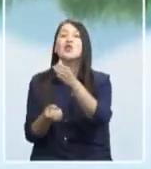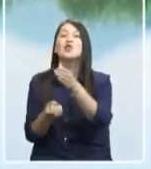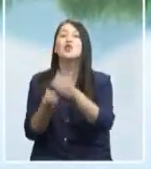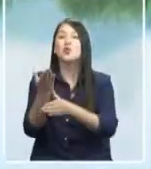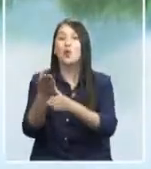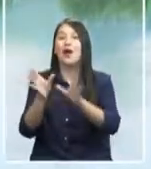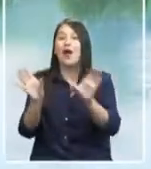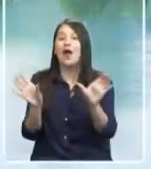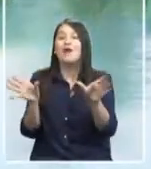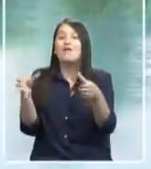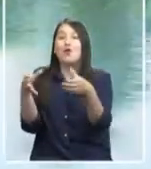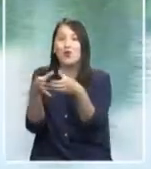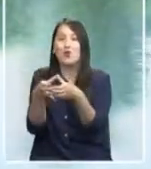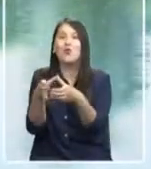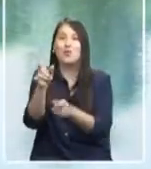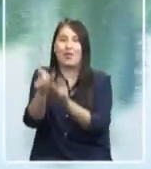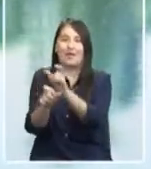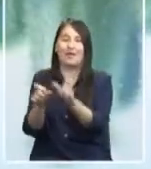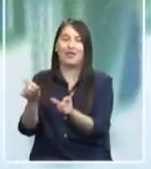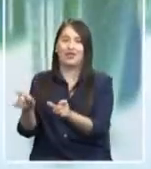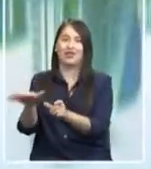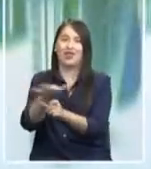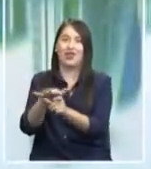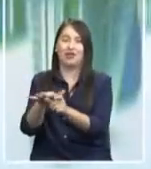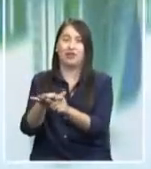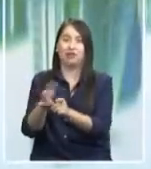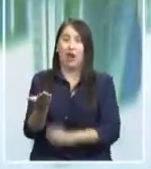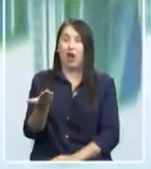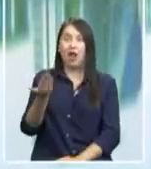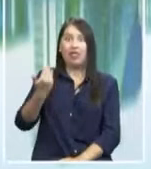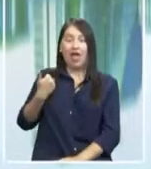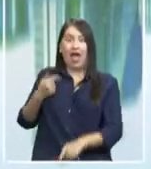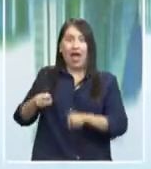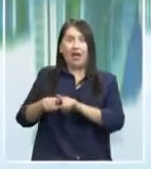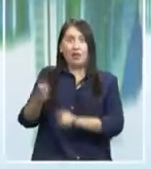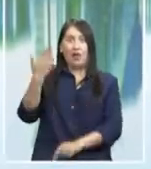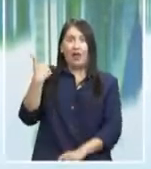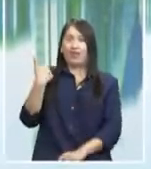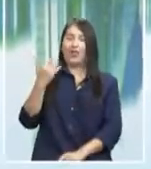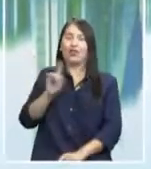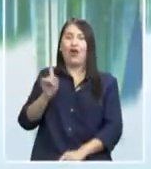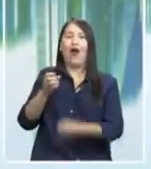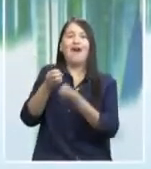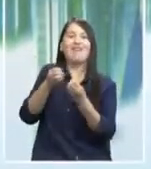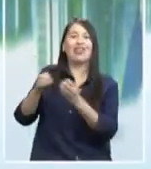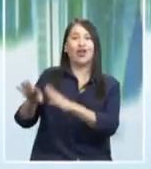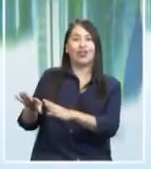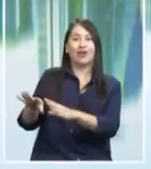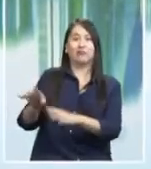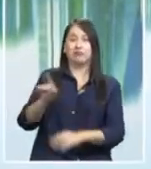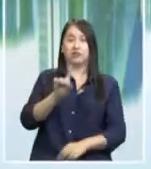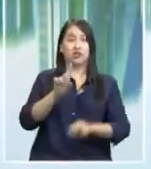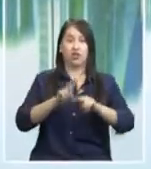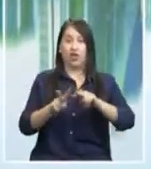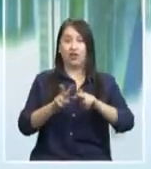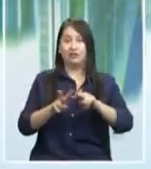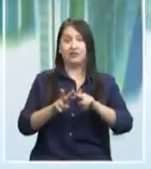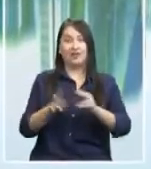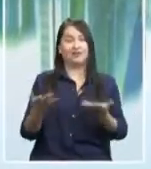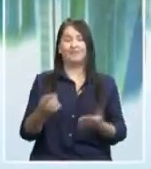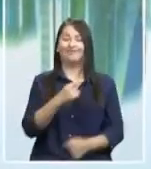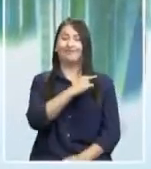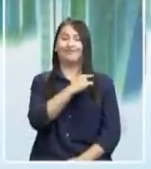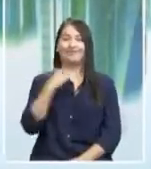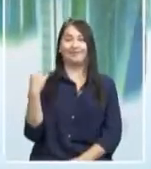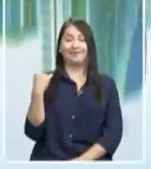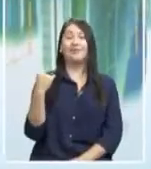As long as we cling to the old civilization, we are finished. So this is the time to